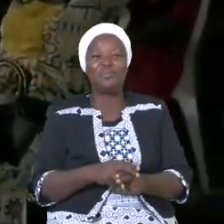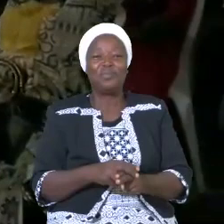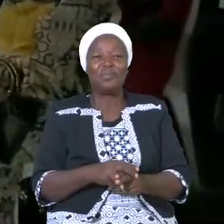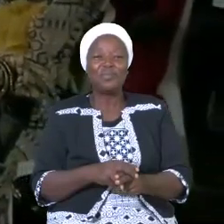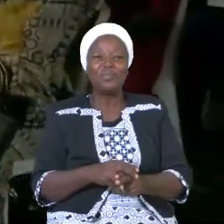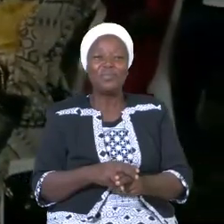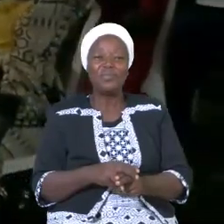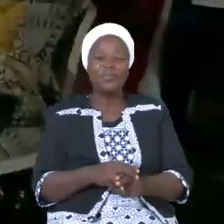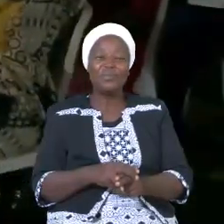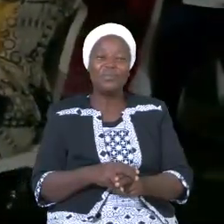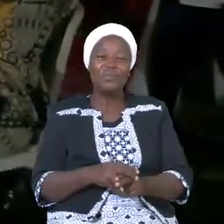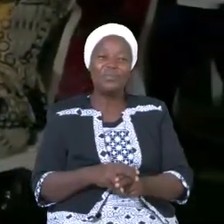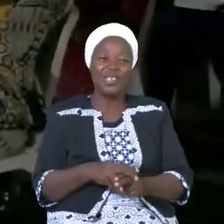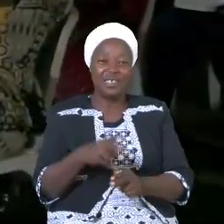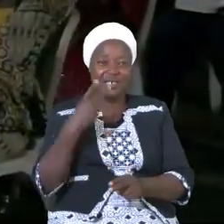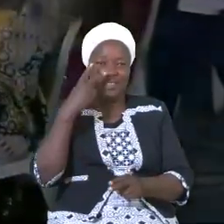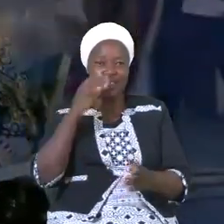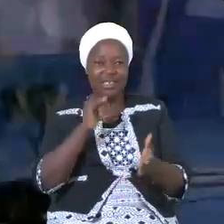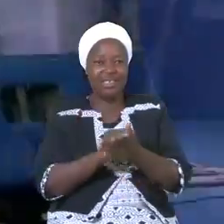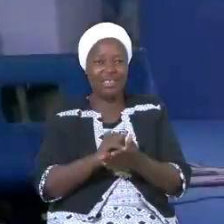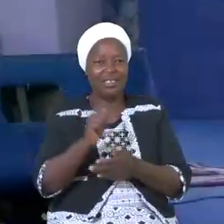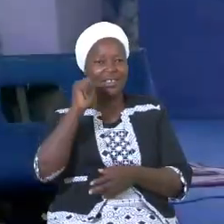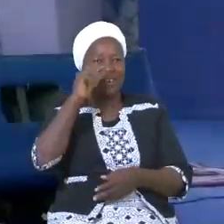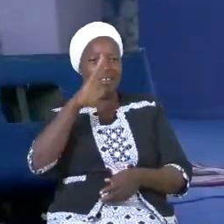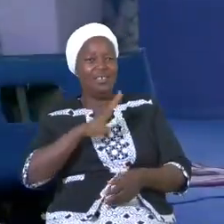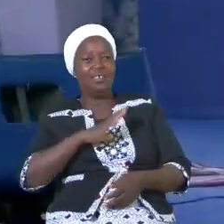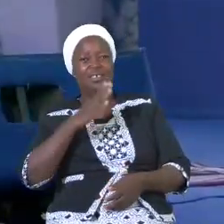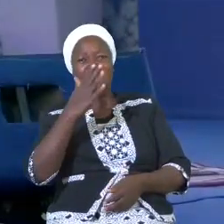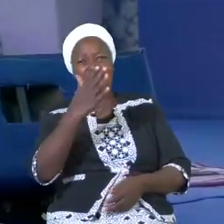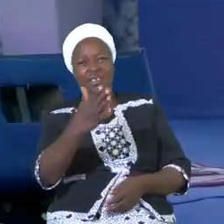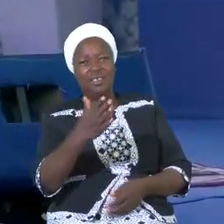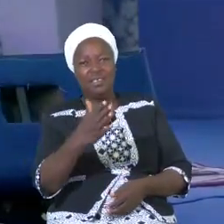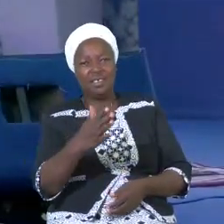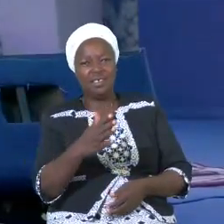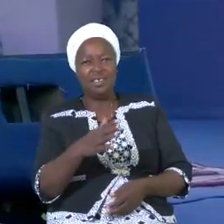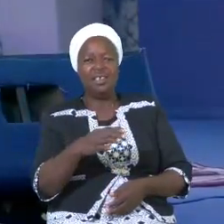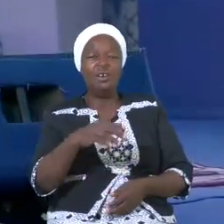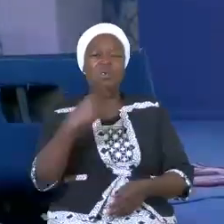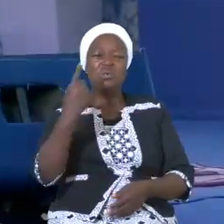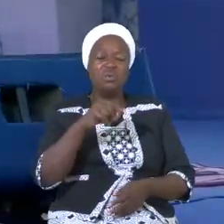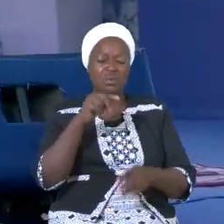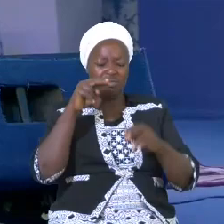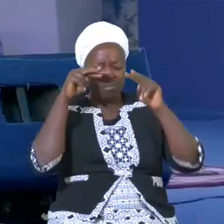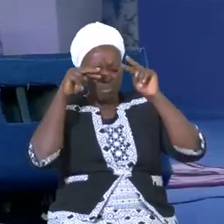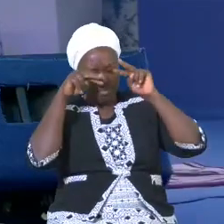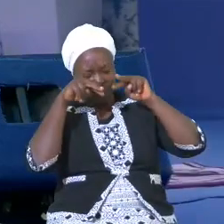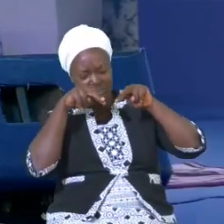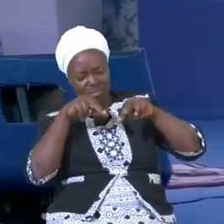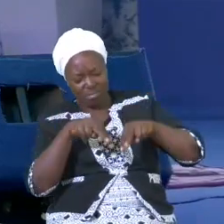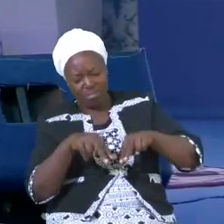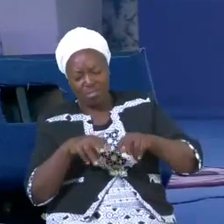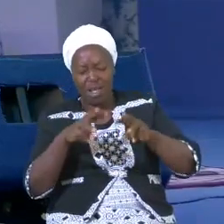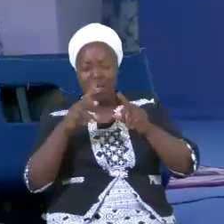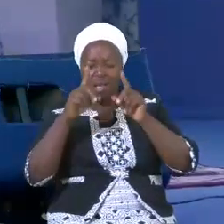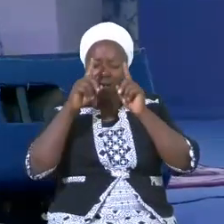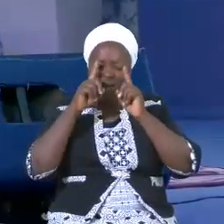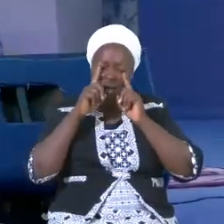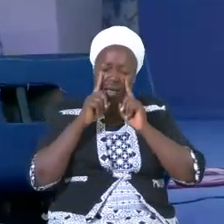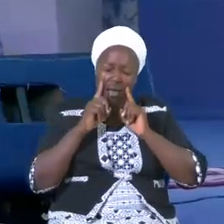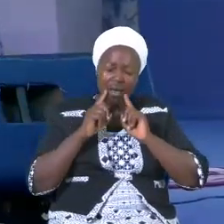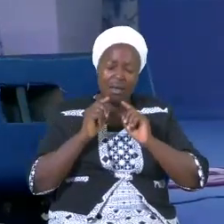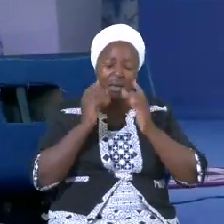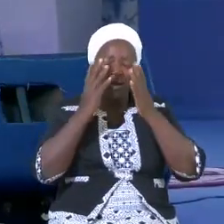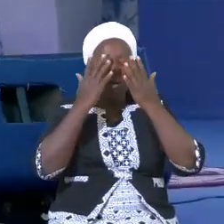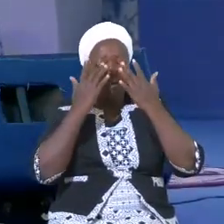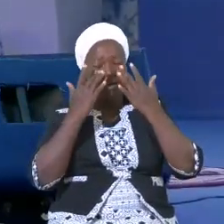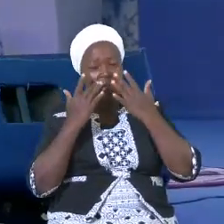look at that lady there you know always looking down always crying always dejected and